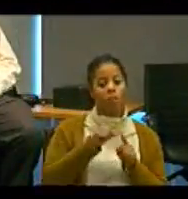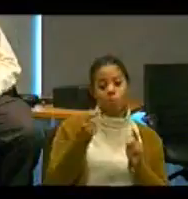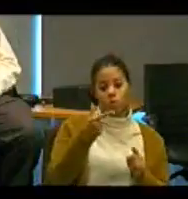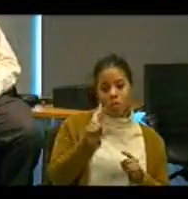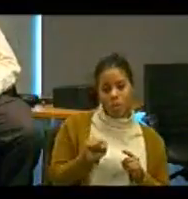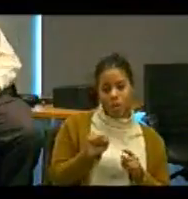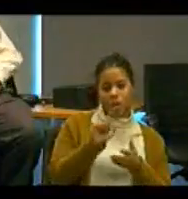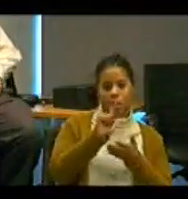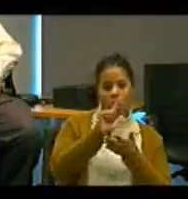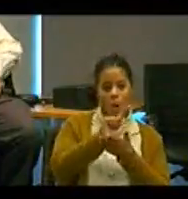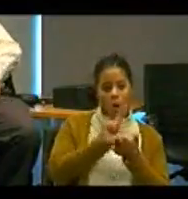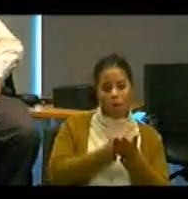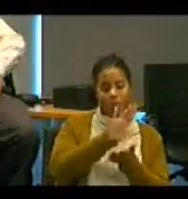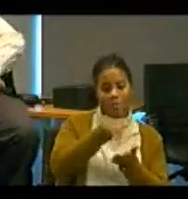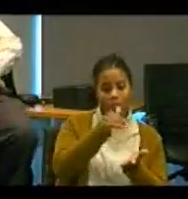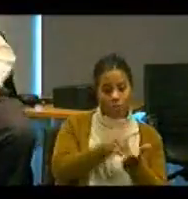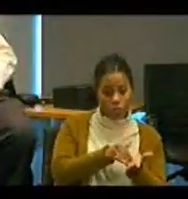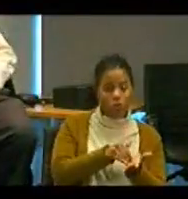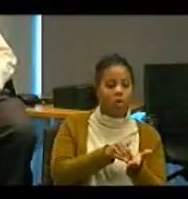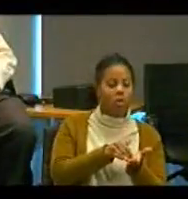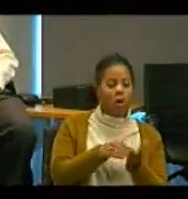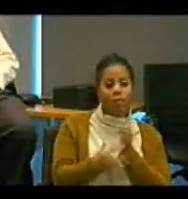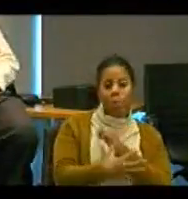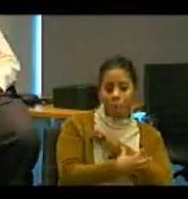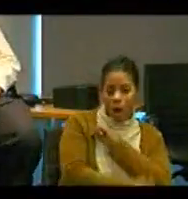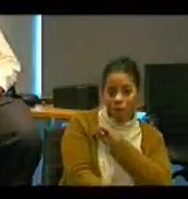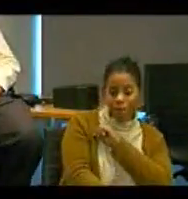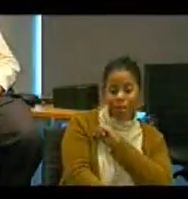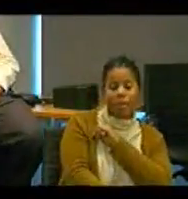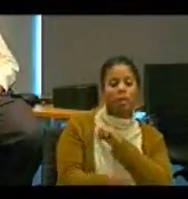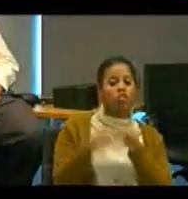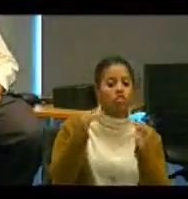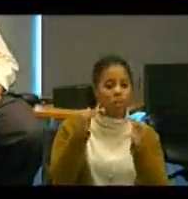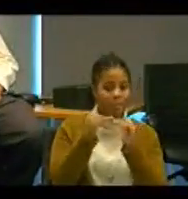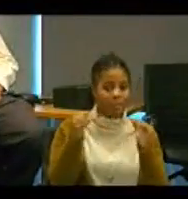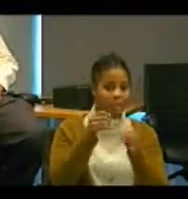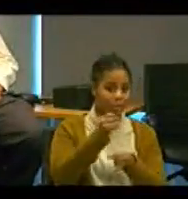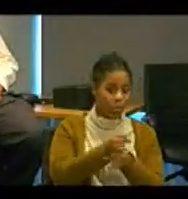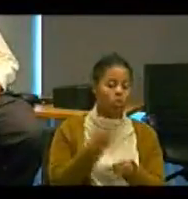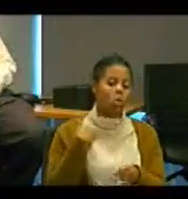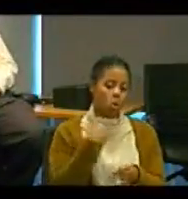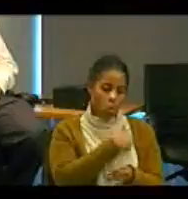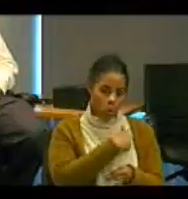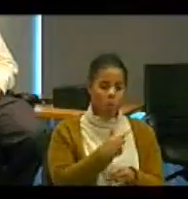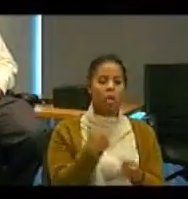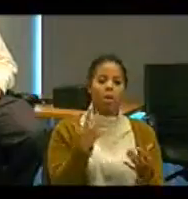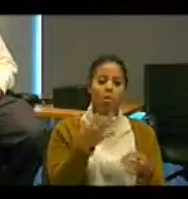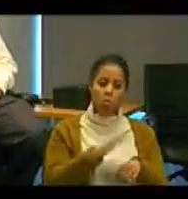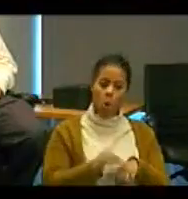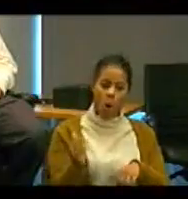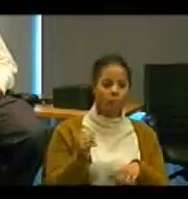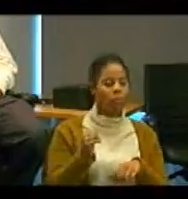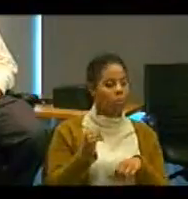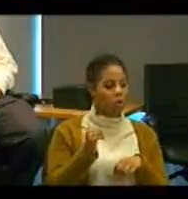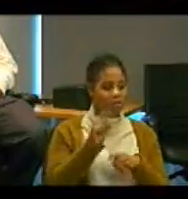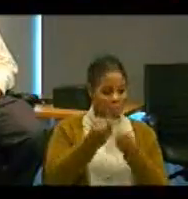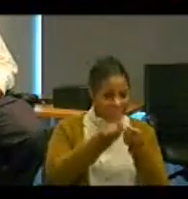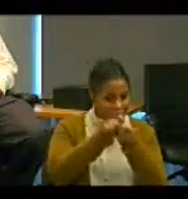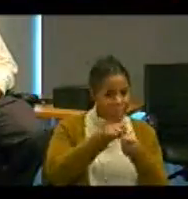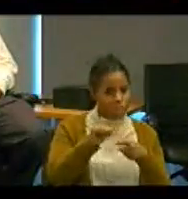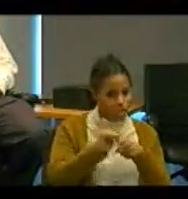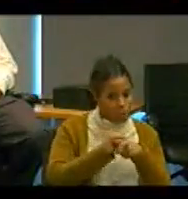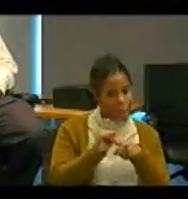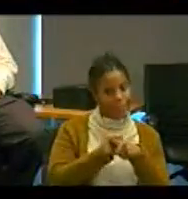and Inequality and the National Black Women's Justice Institute, we call for specific activities, protocols, training, and training